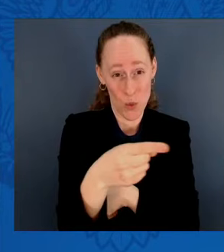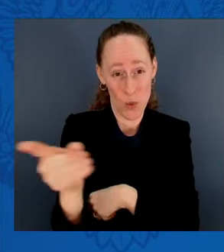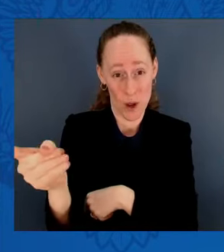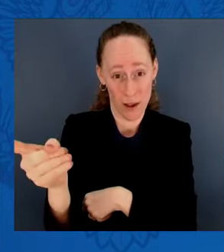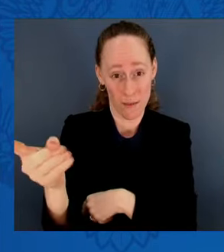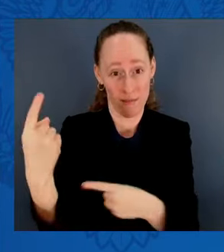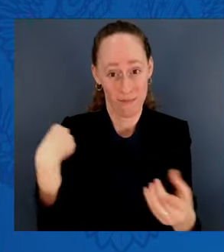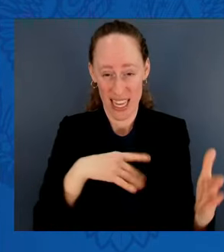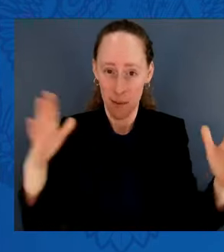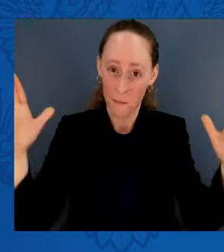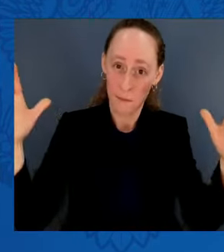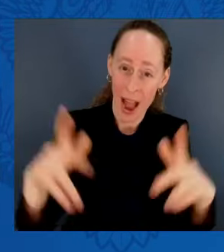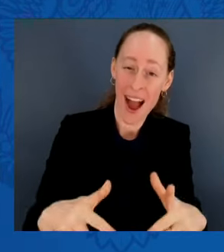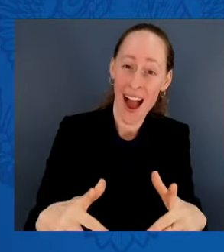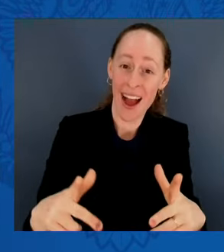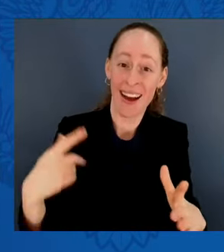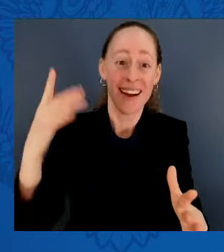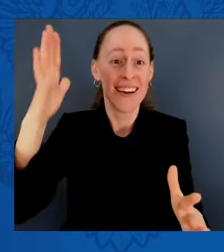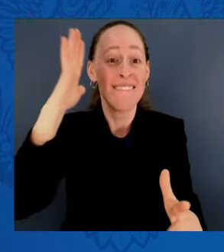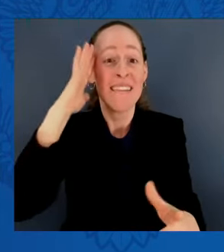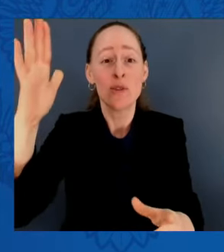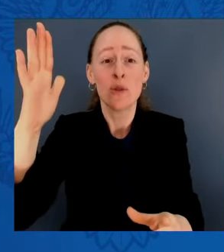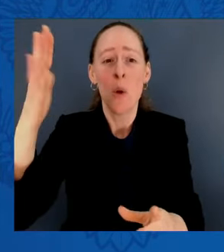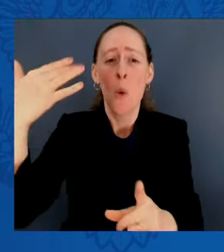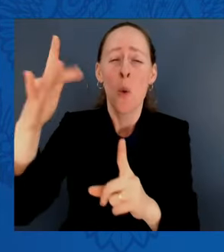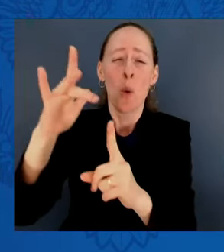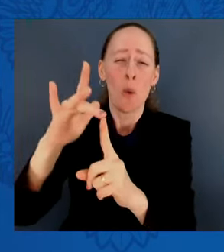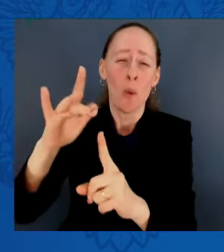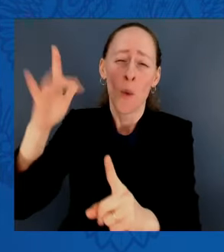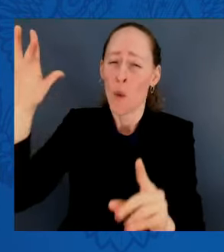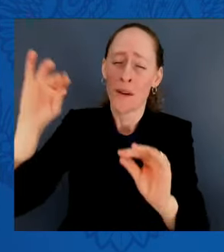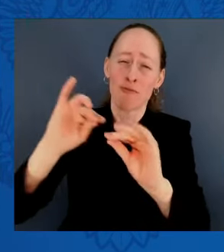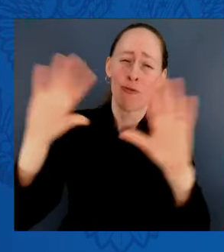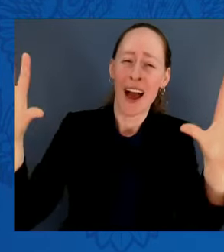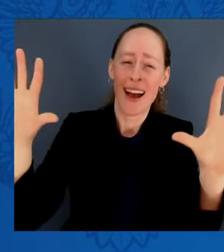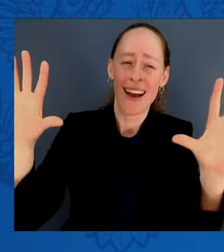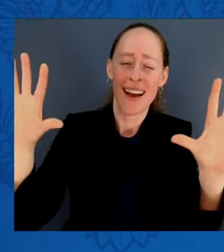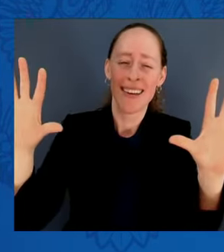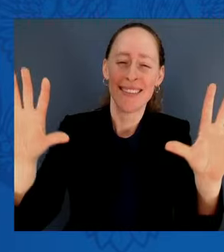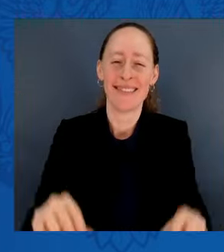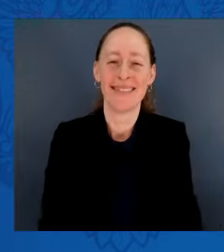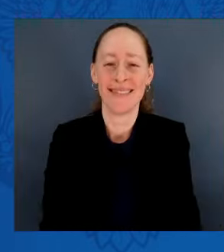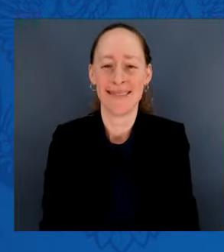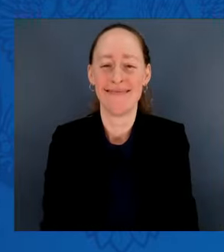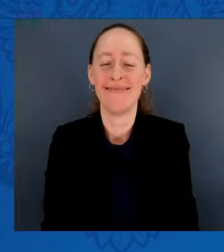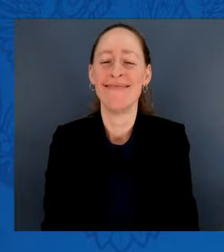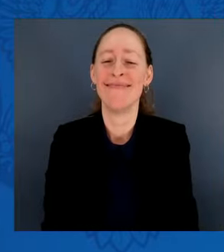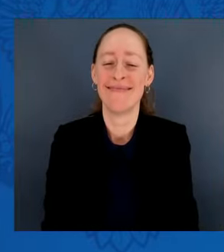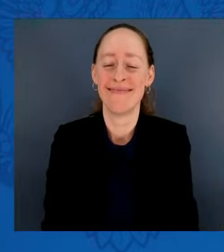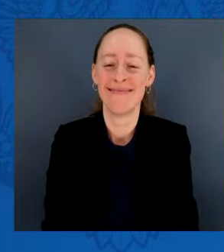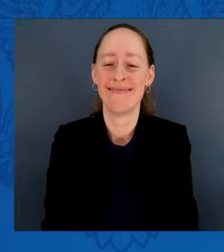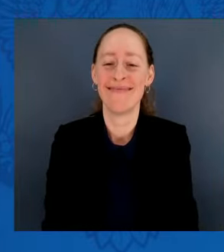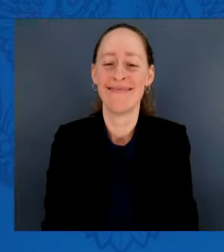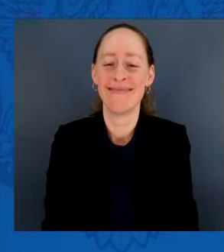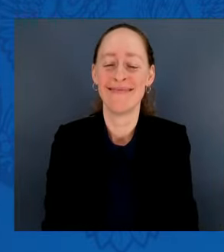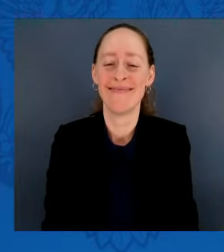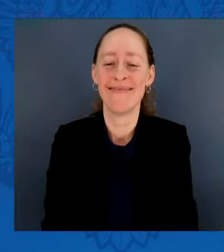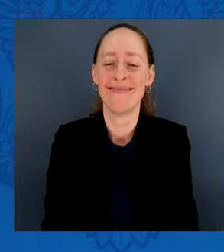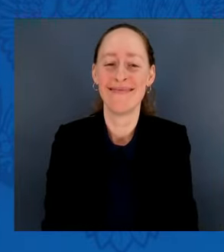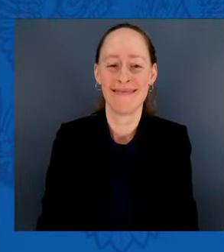you that tonight we can proudly say the state of our union is strong and getting stronger.